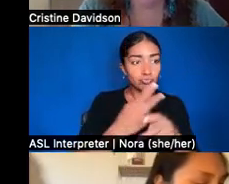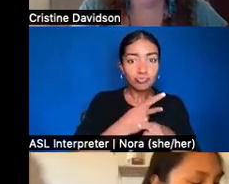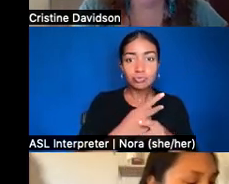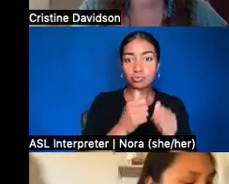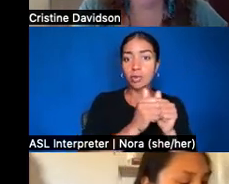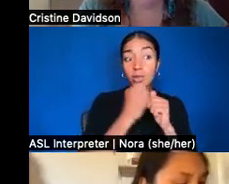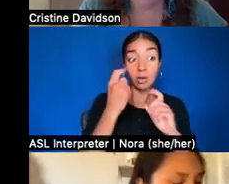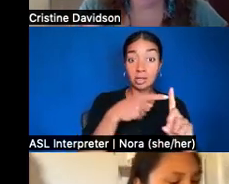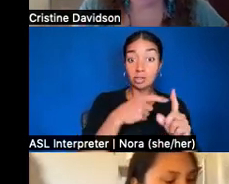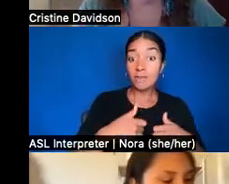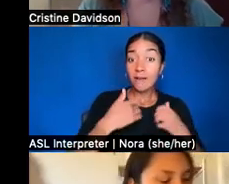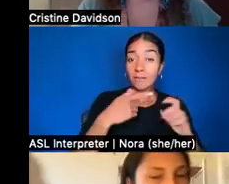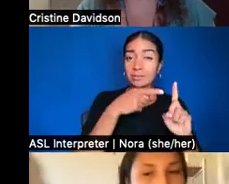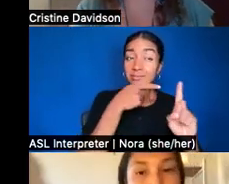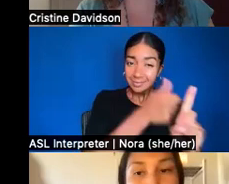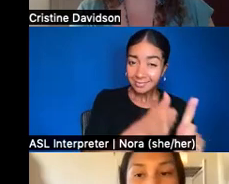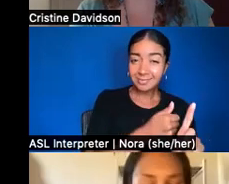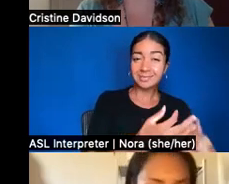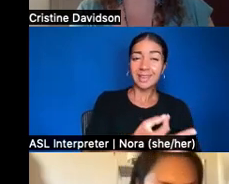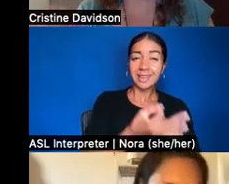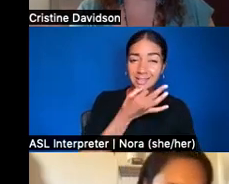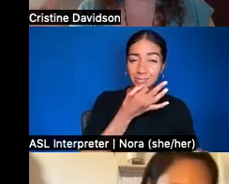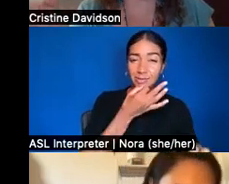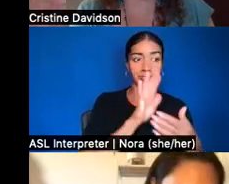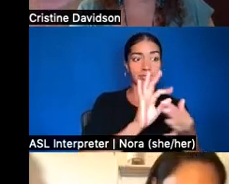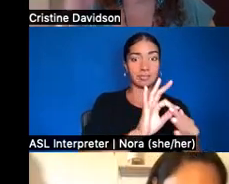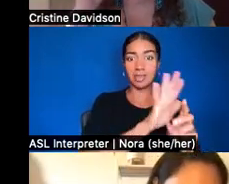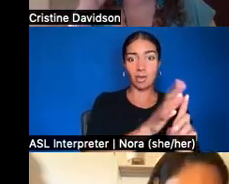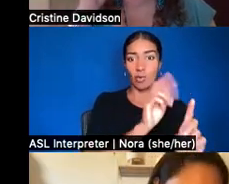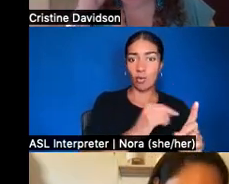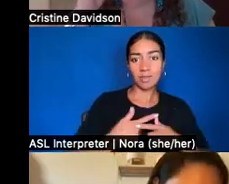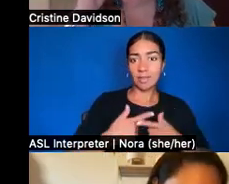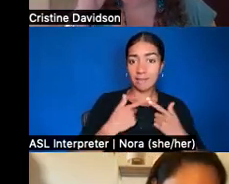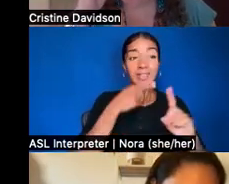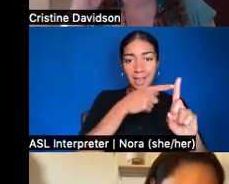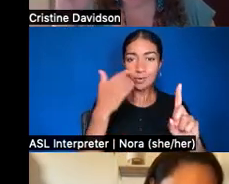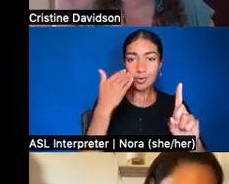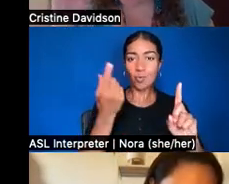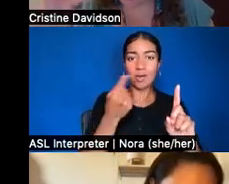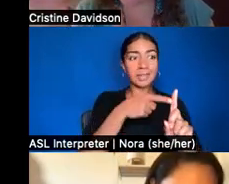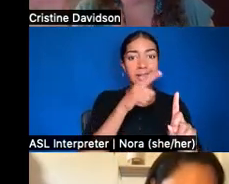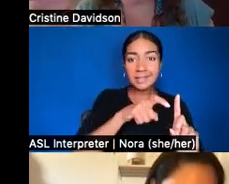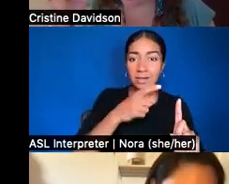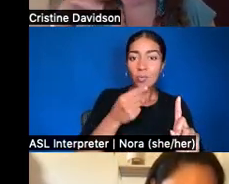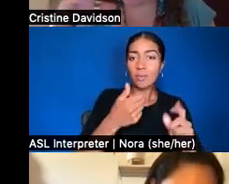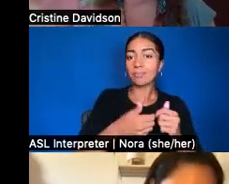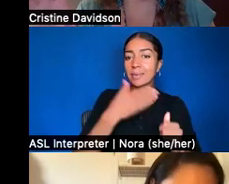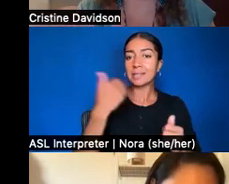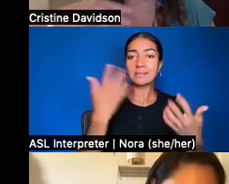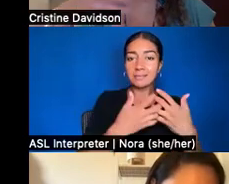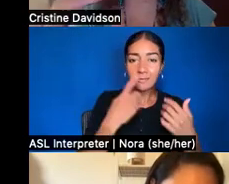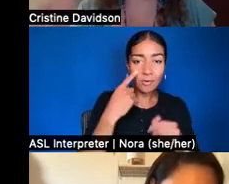they know deep in their heart and in their spirit what they need. And so analyze and look at